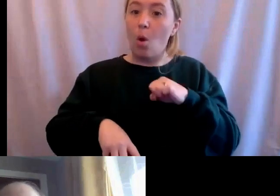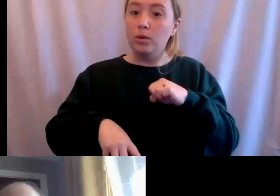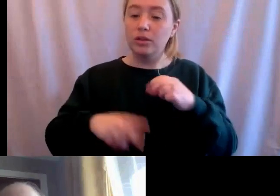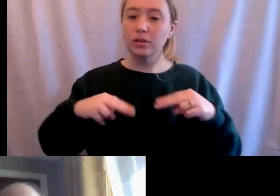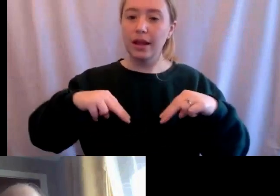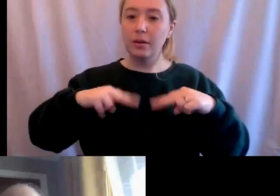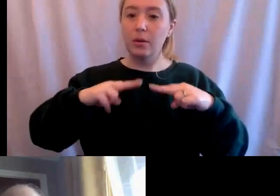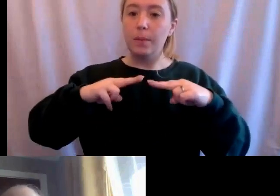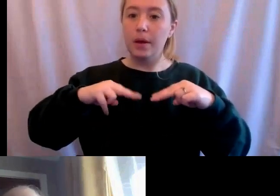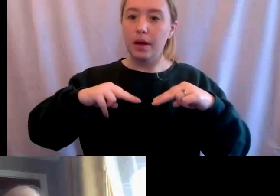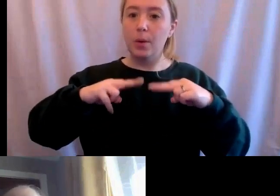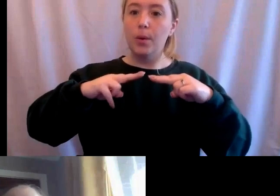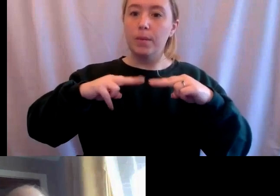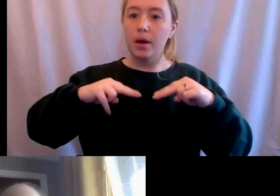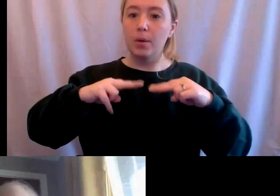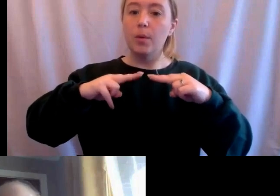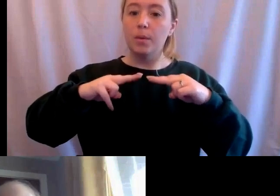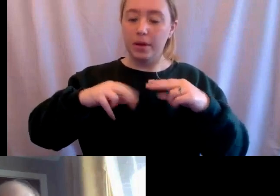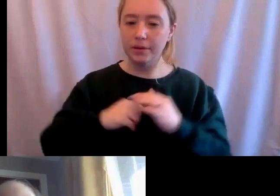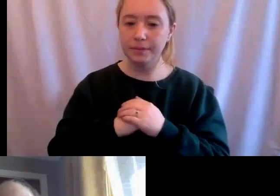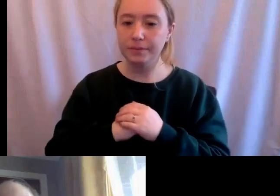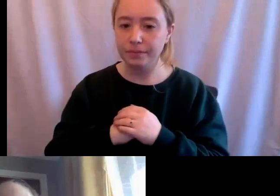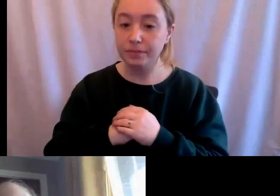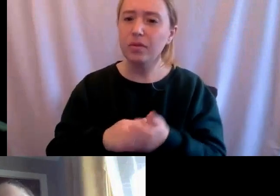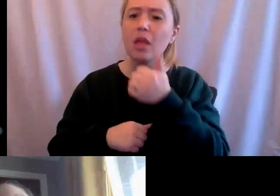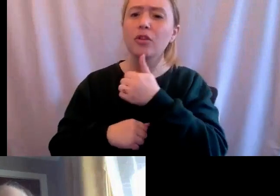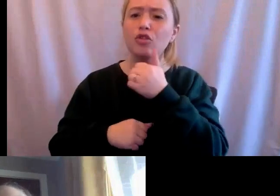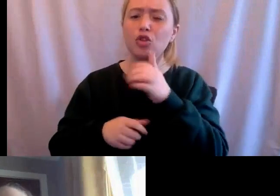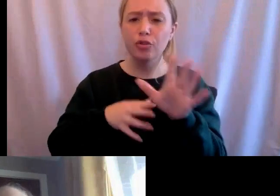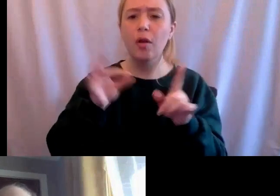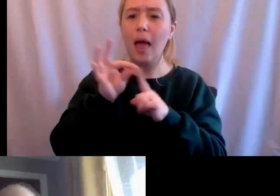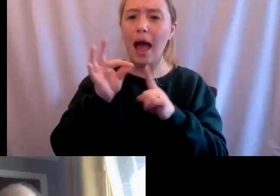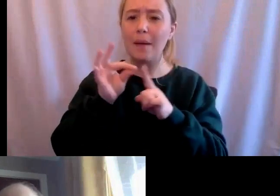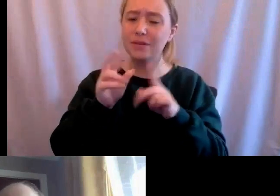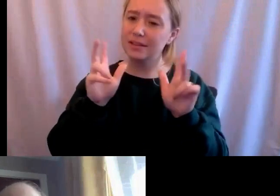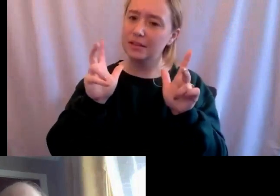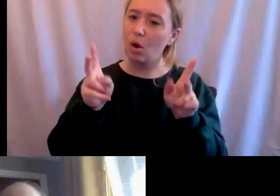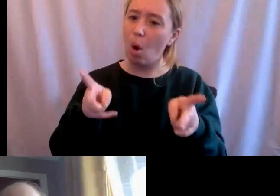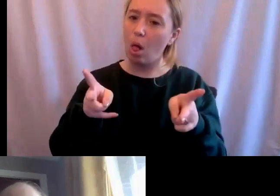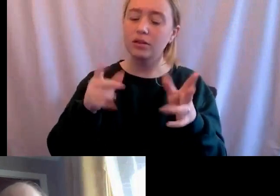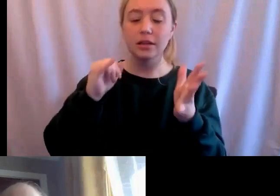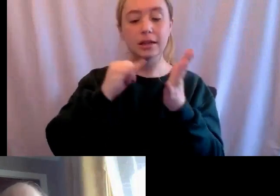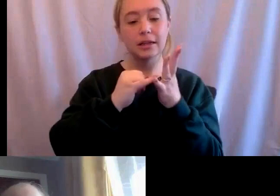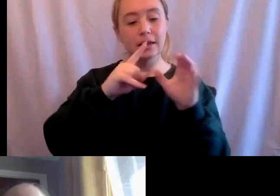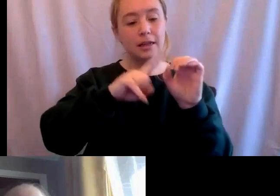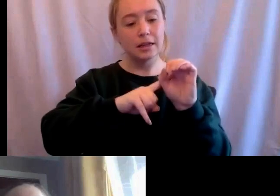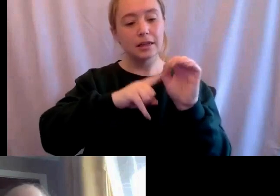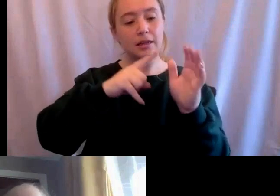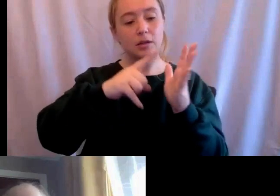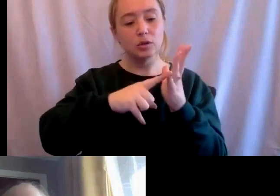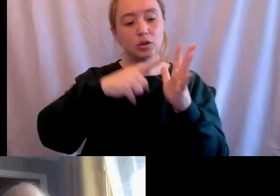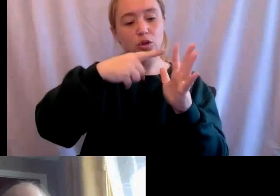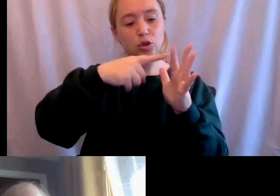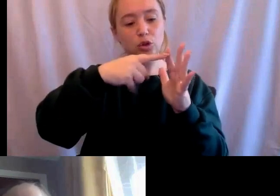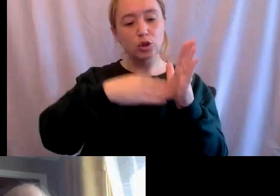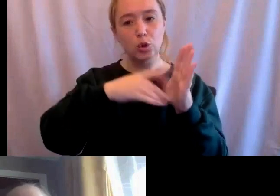There are very useful apps out there, things like the Squeezy app that was written and designed by a physiotherapist called Myra. She works